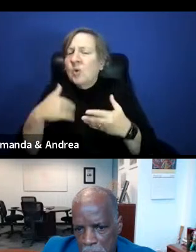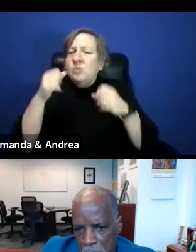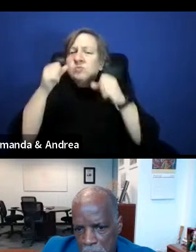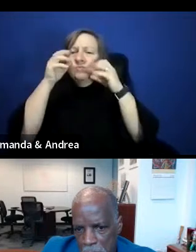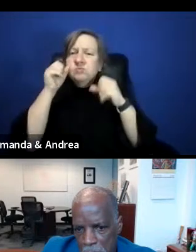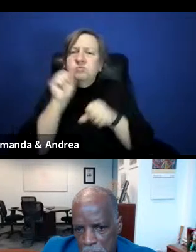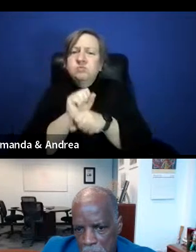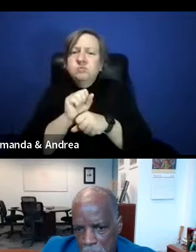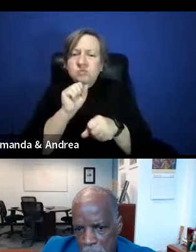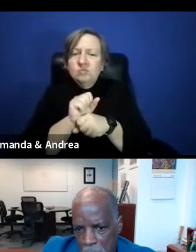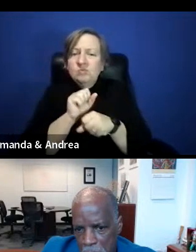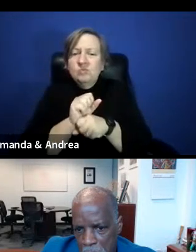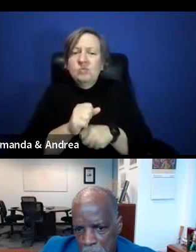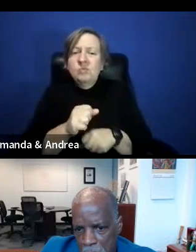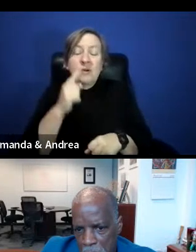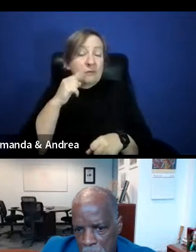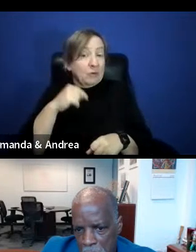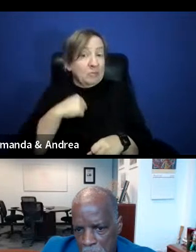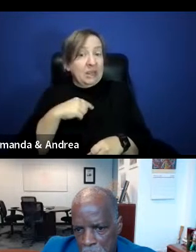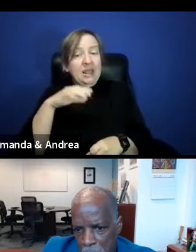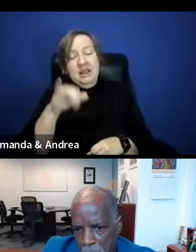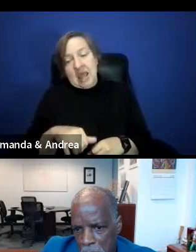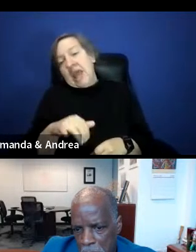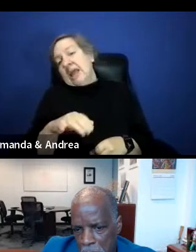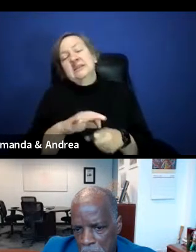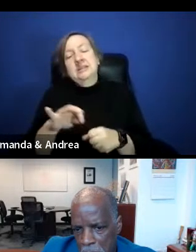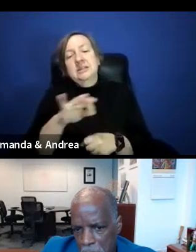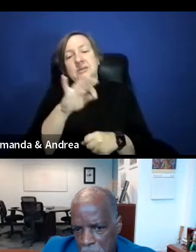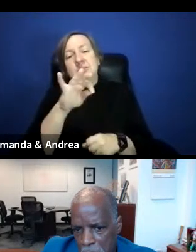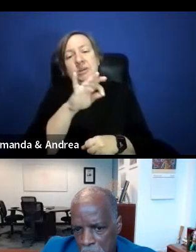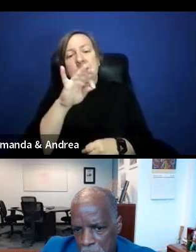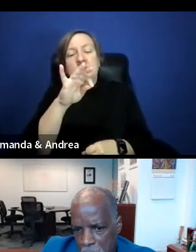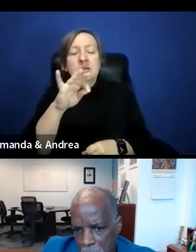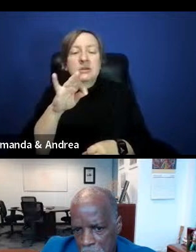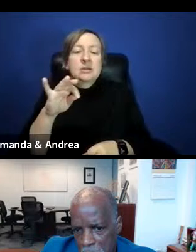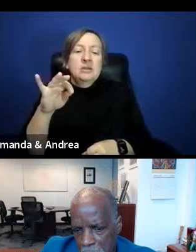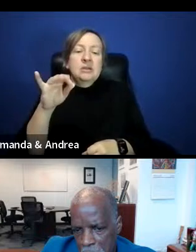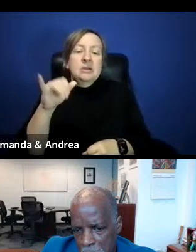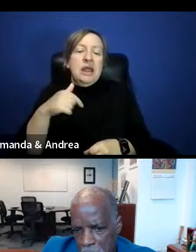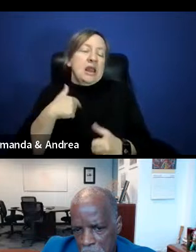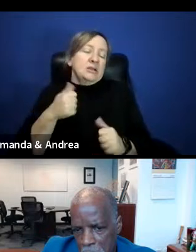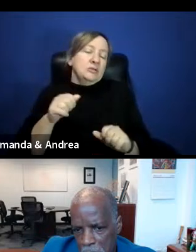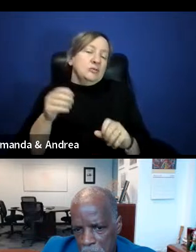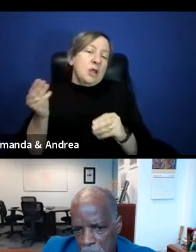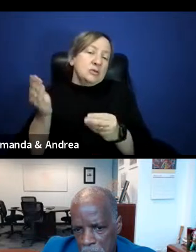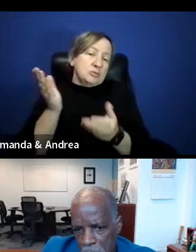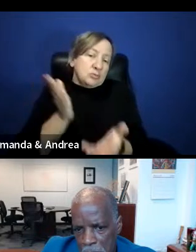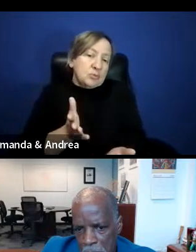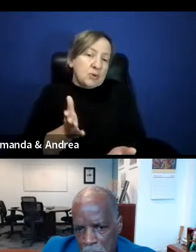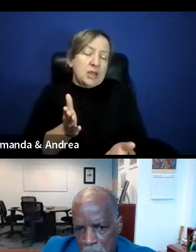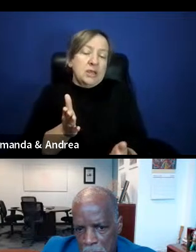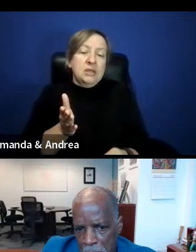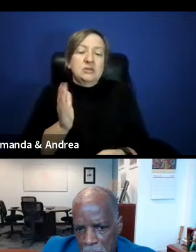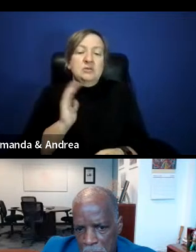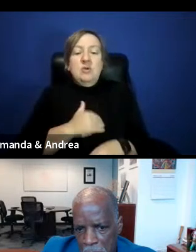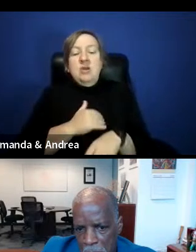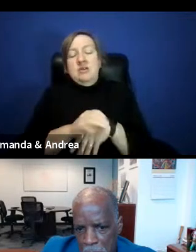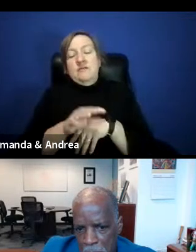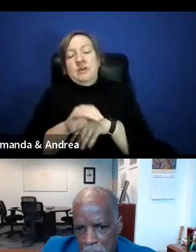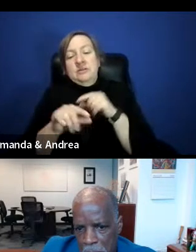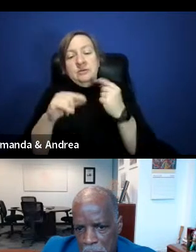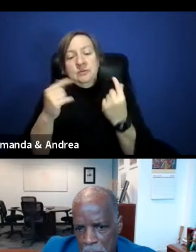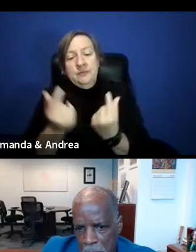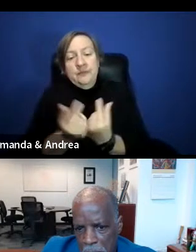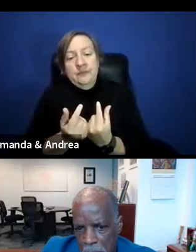that for me, that's the spirit that I try to bring to our advisory groups.